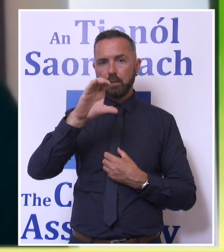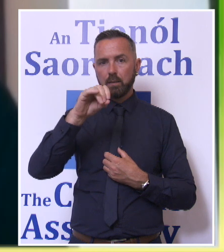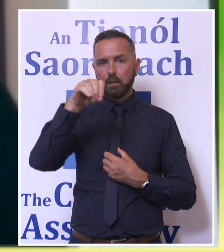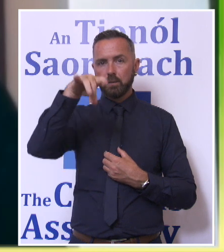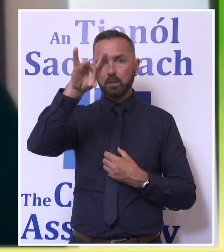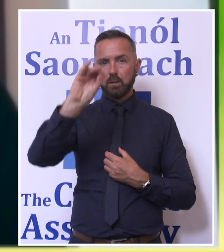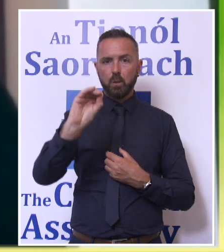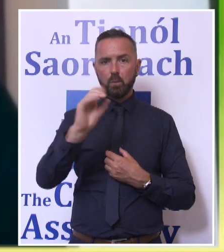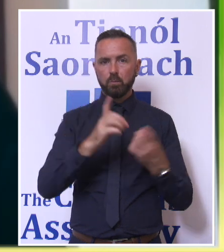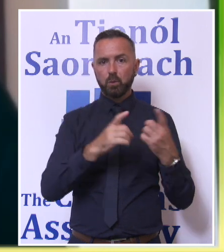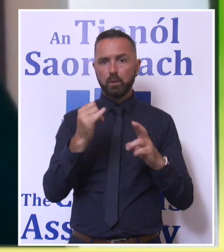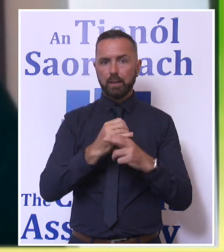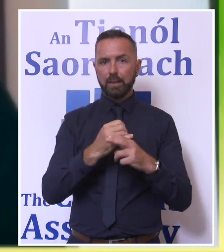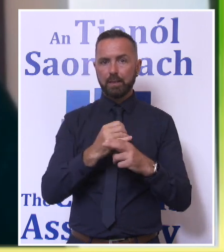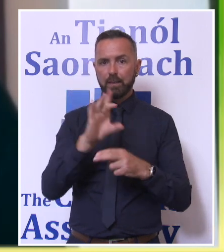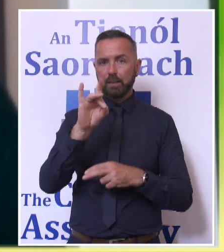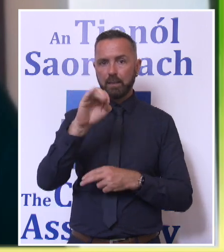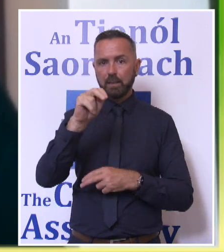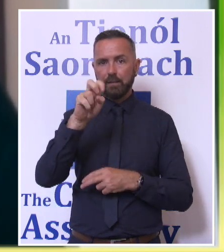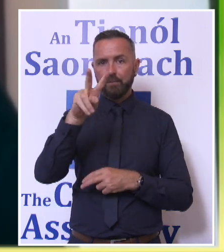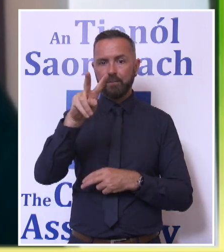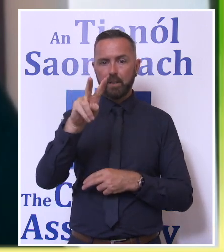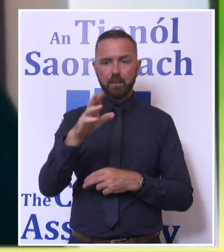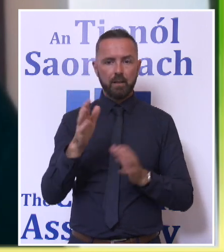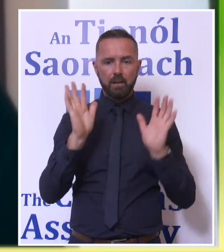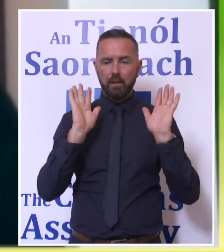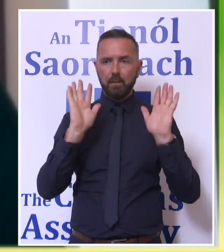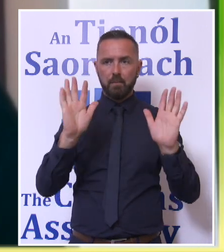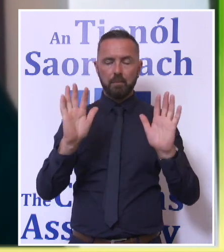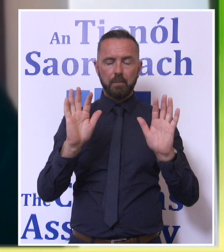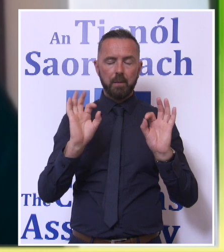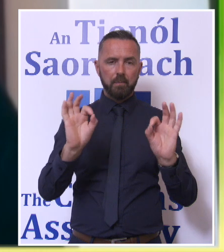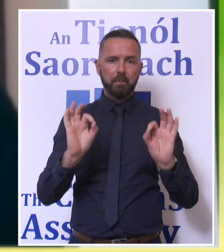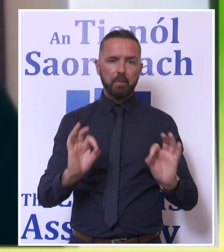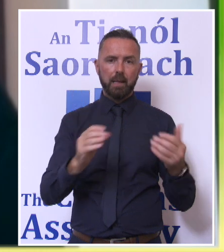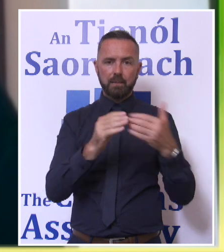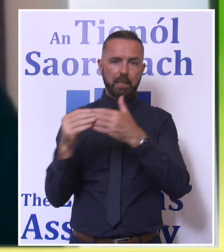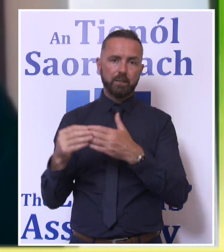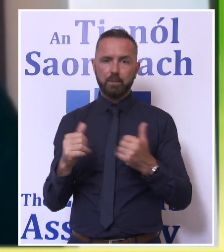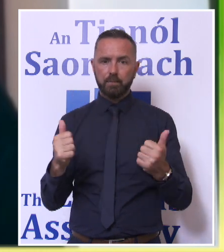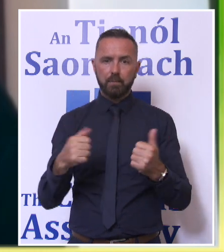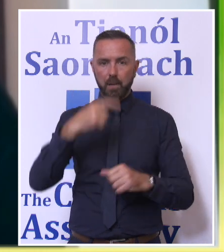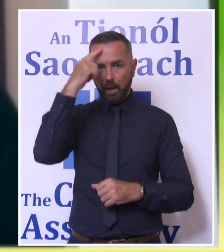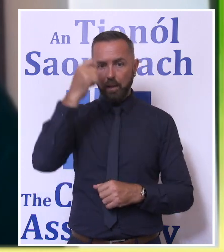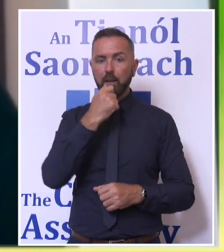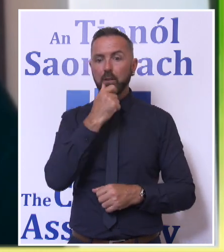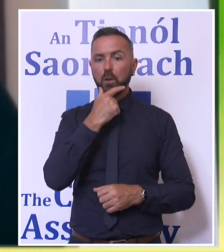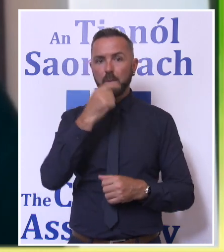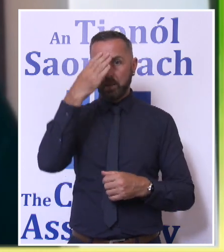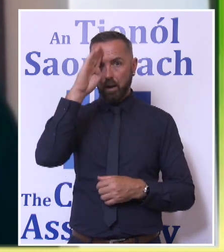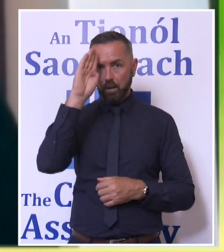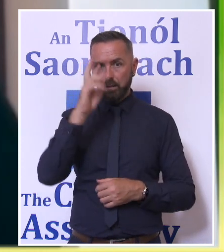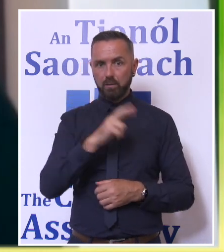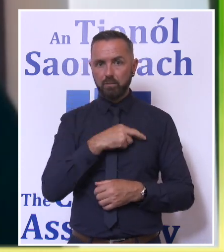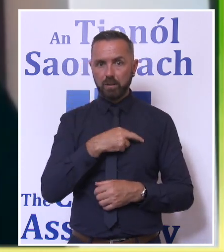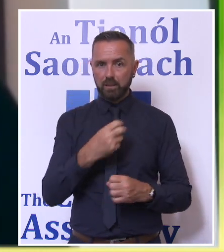through the war. Amazing leadership. And I just think you know, Ireland, Dublin is ready, I would